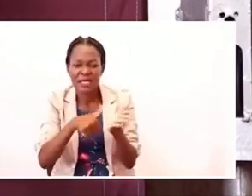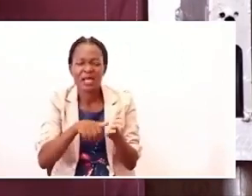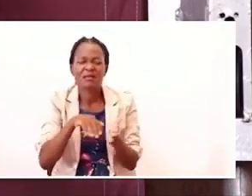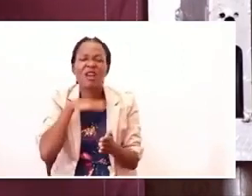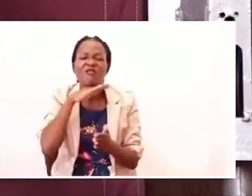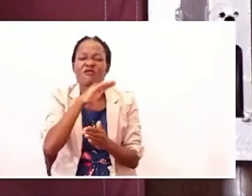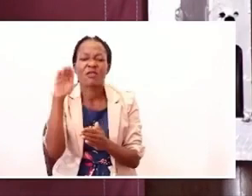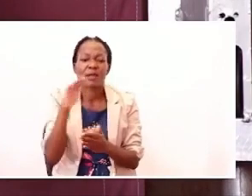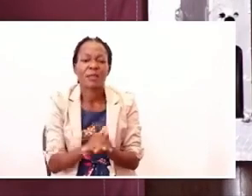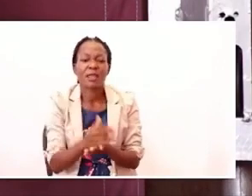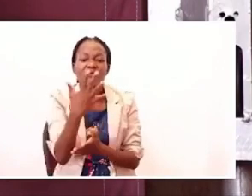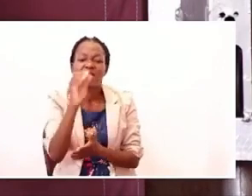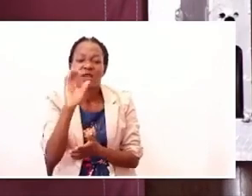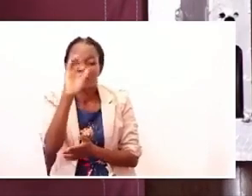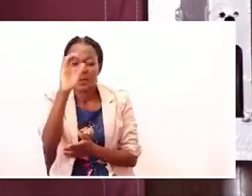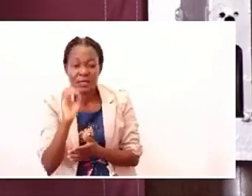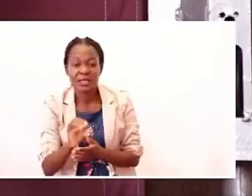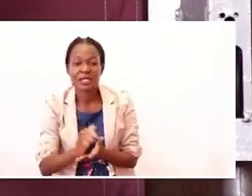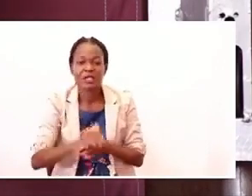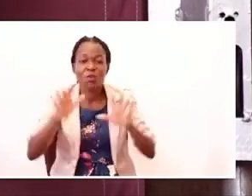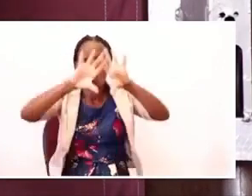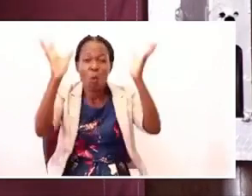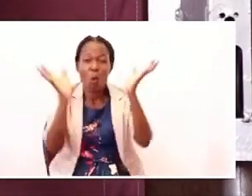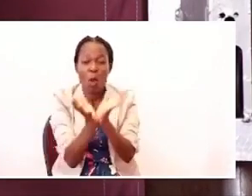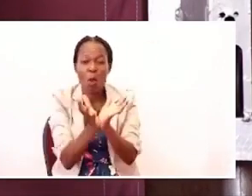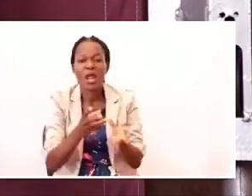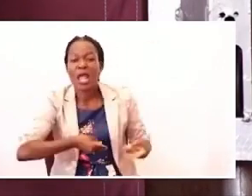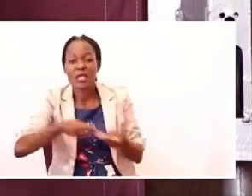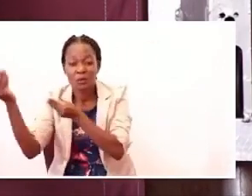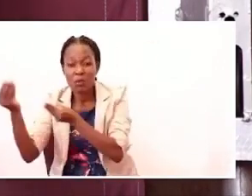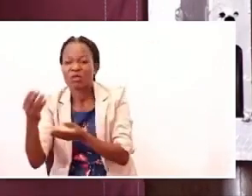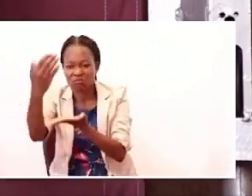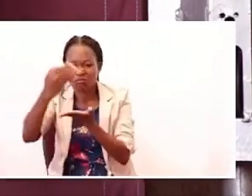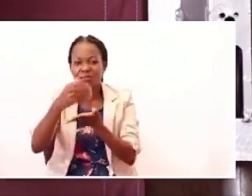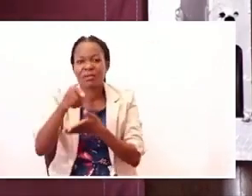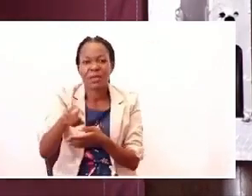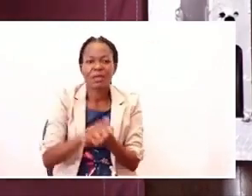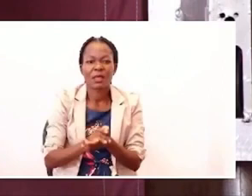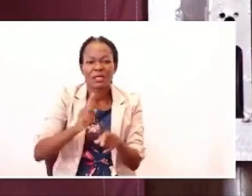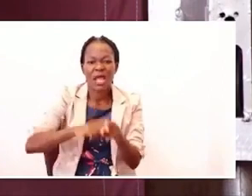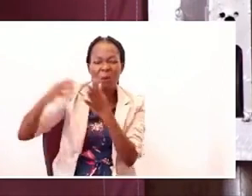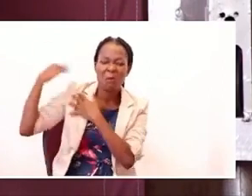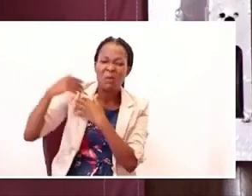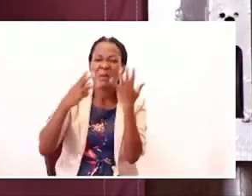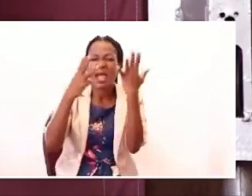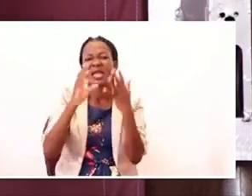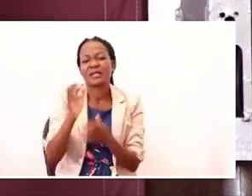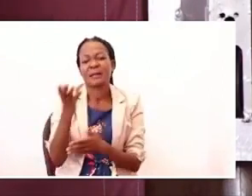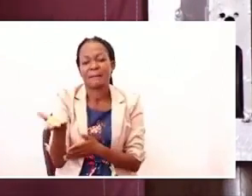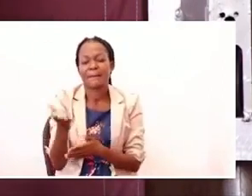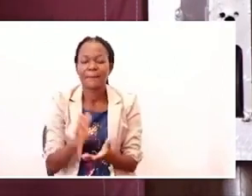debt reached 500% of the continent's export earnings by the late 1980s.